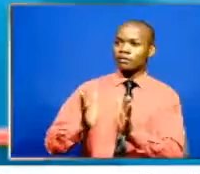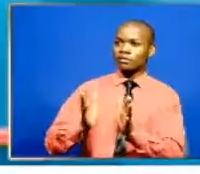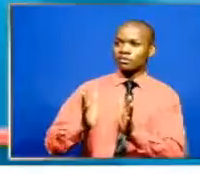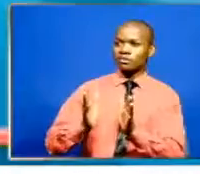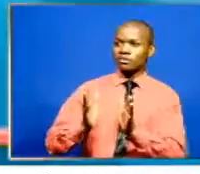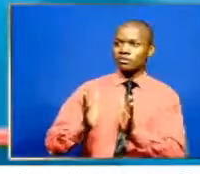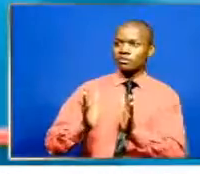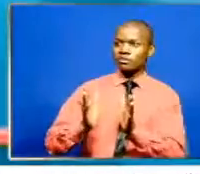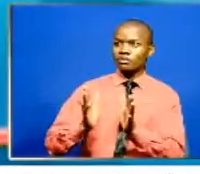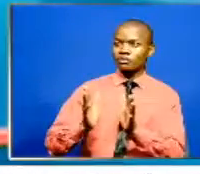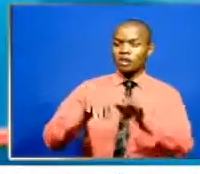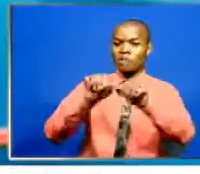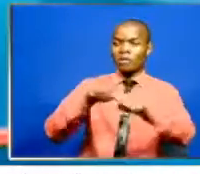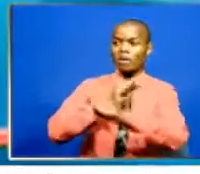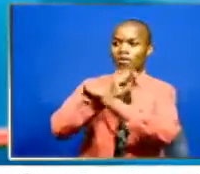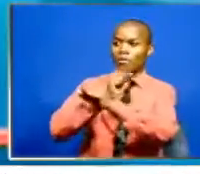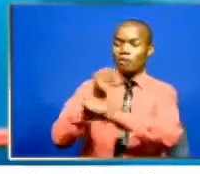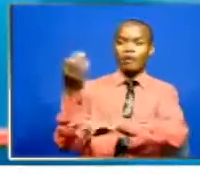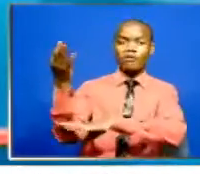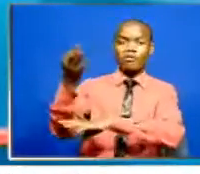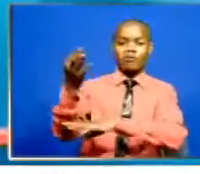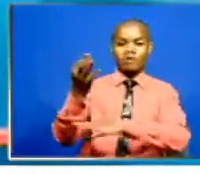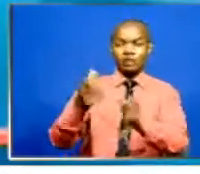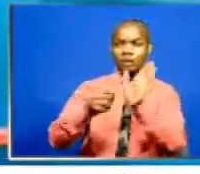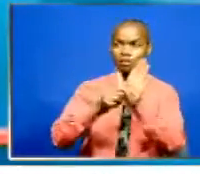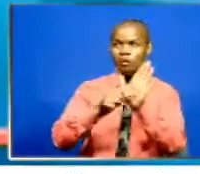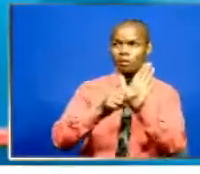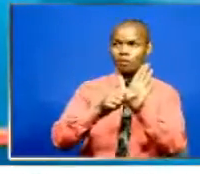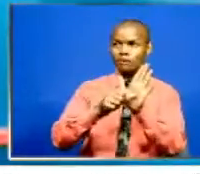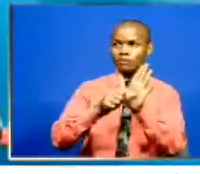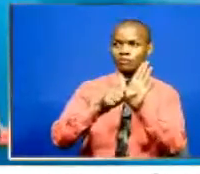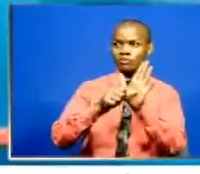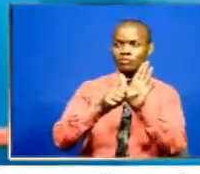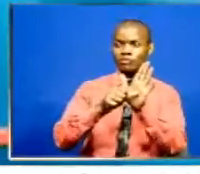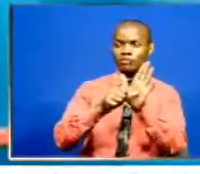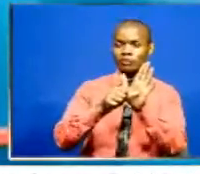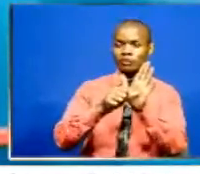for really to prevent future pandemics and also